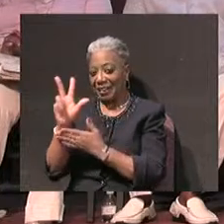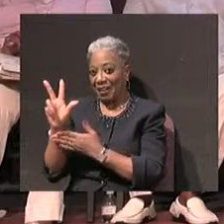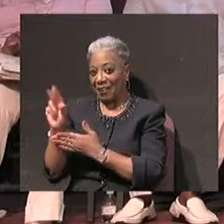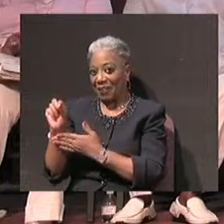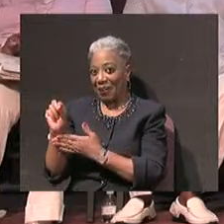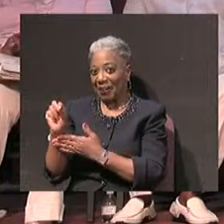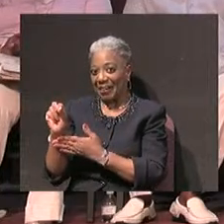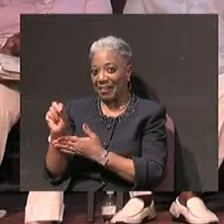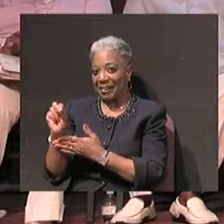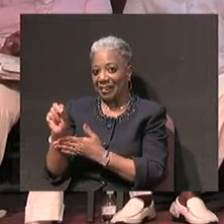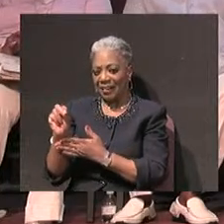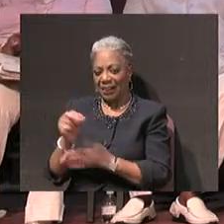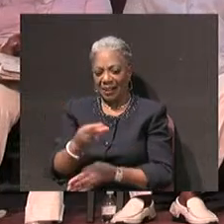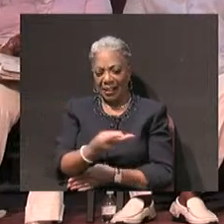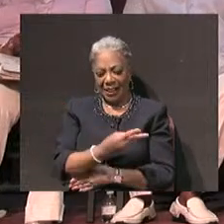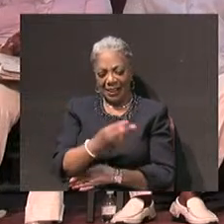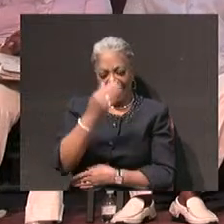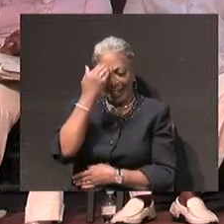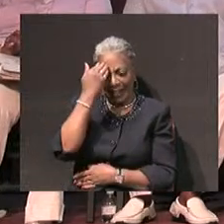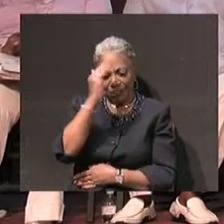they didn't know what they were looking at.